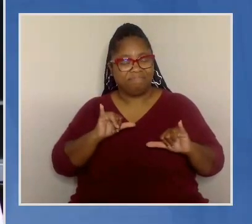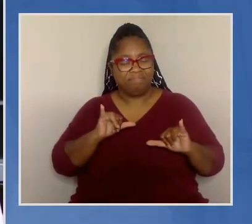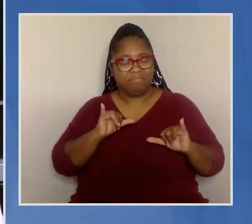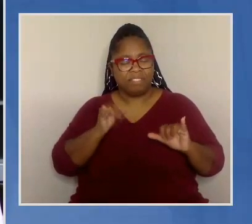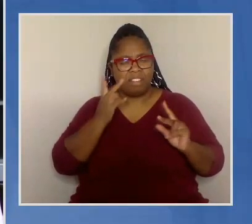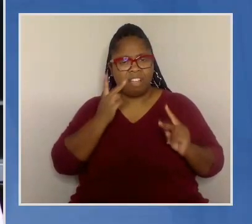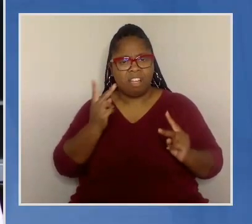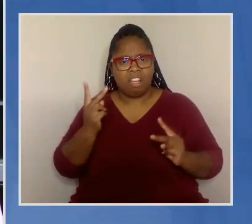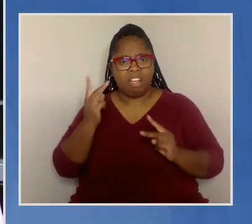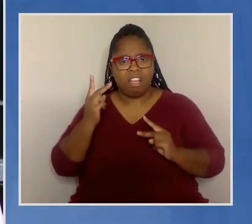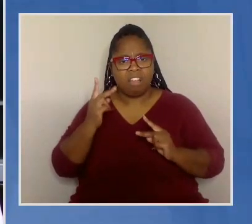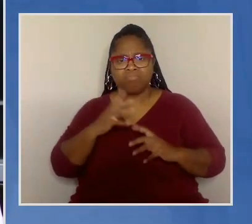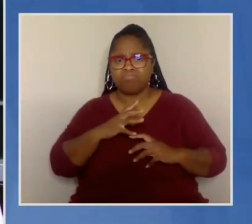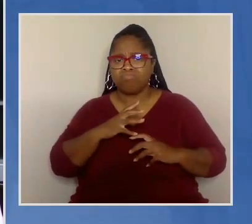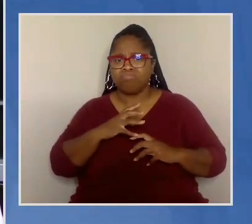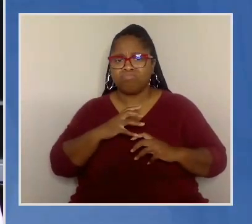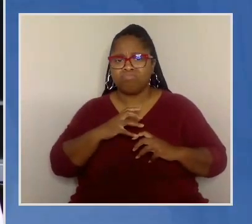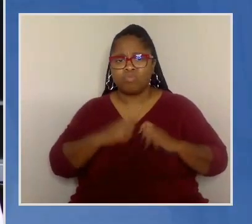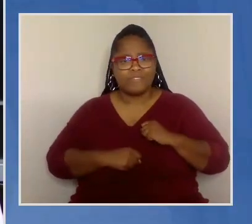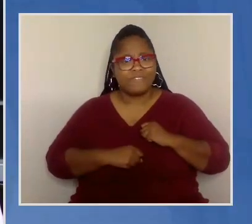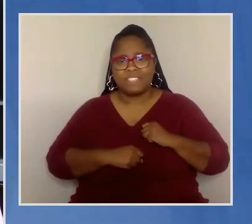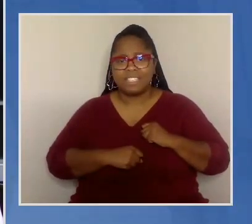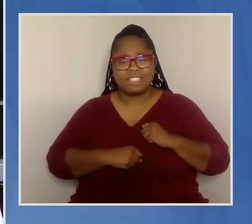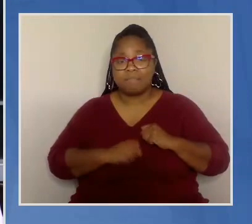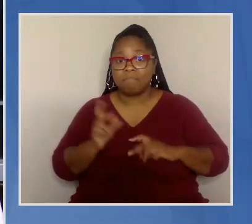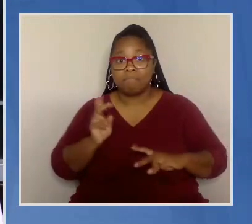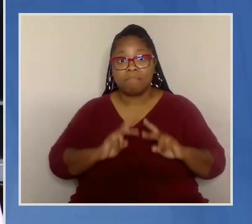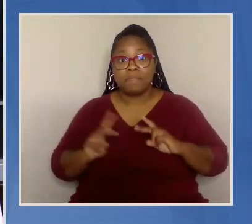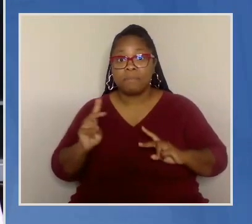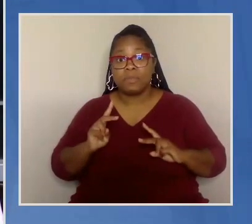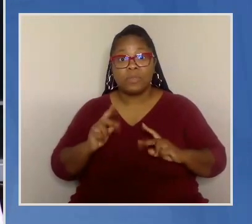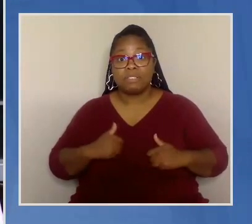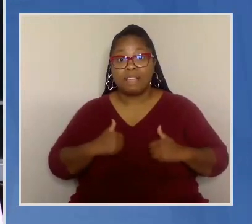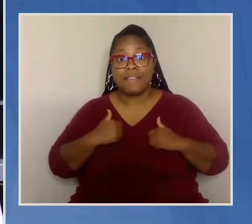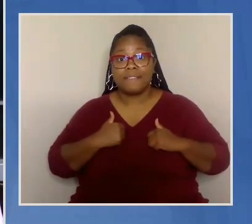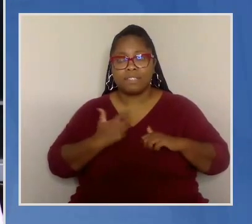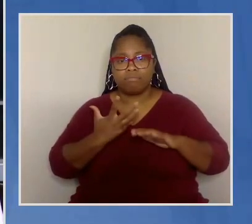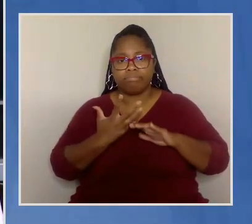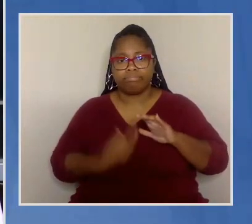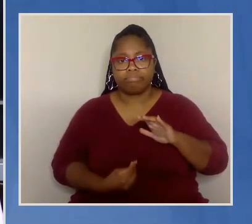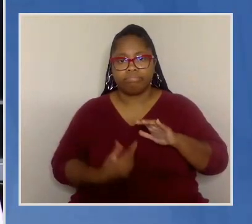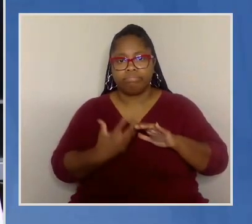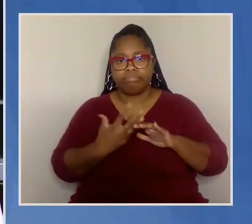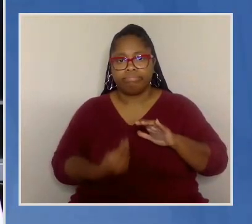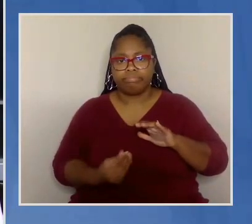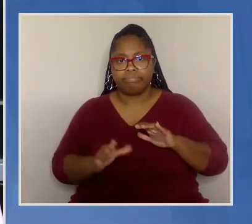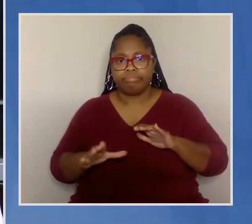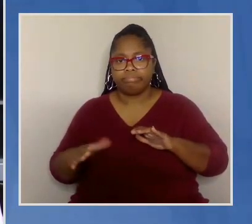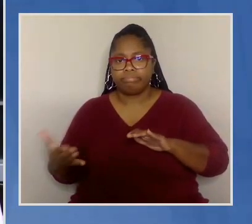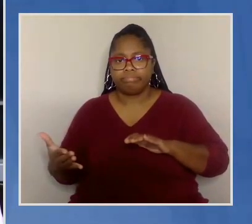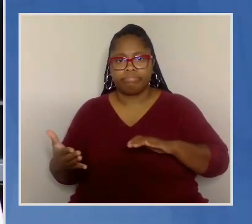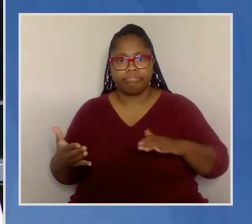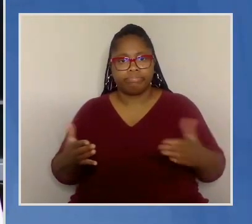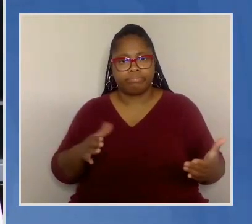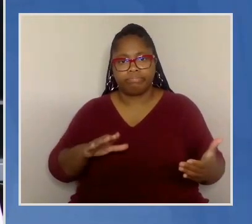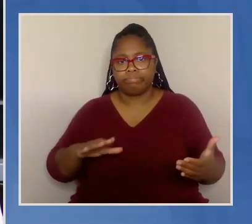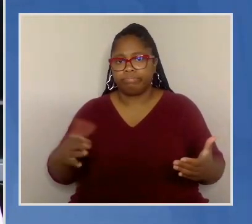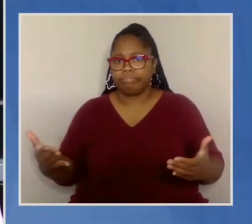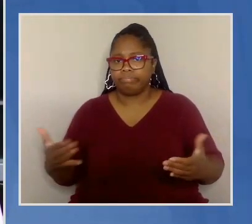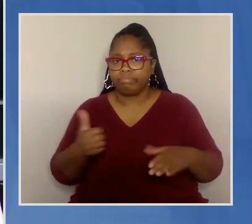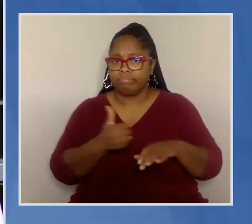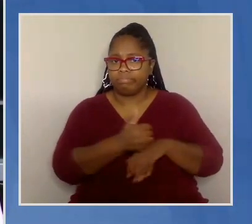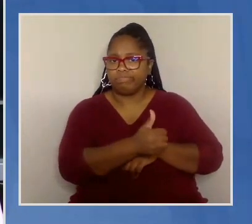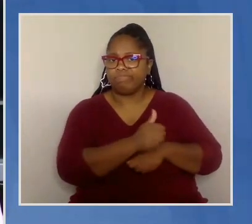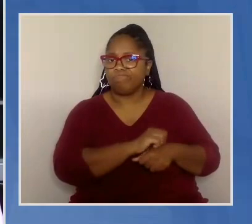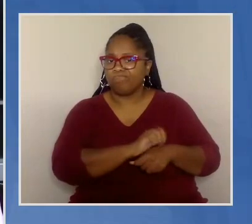those lives that were tragically lost too soon. Things are tough